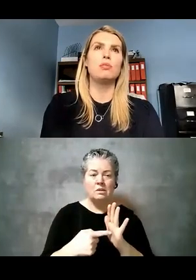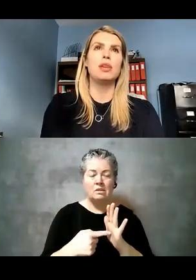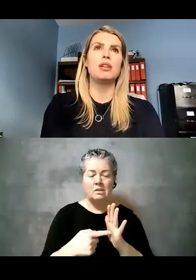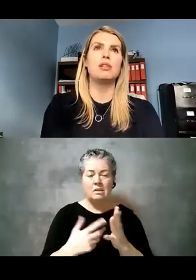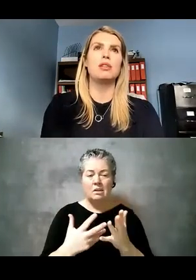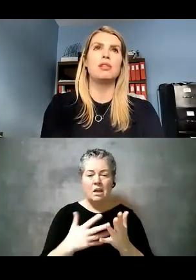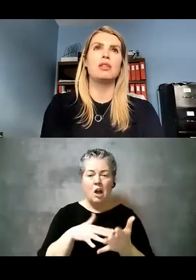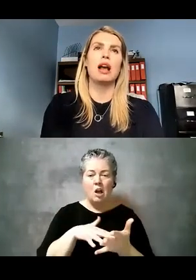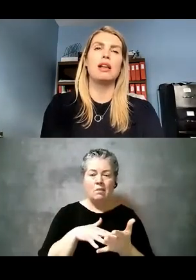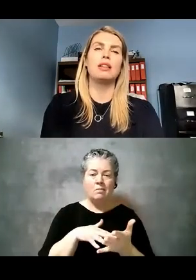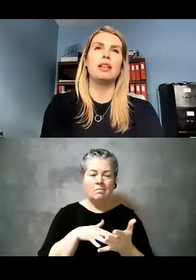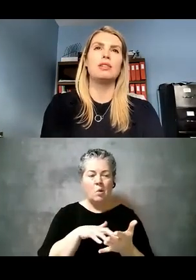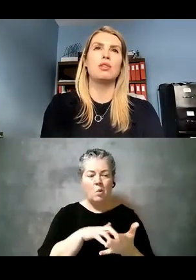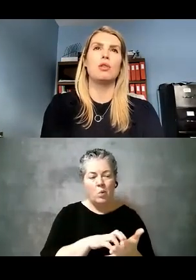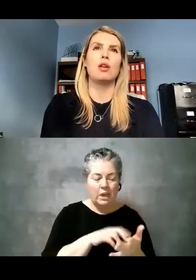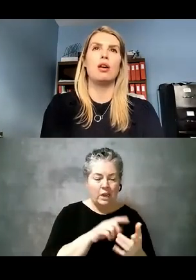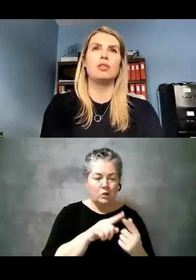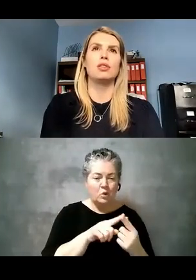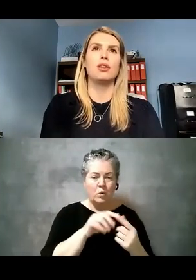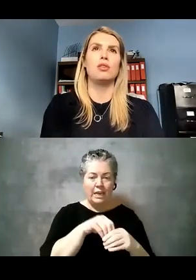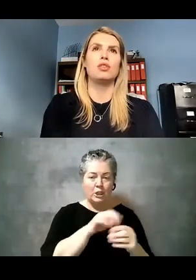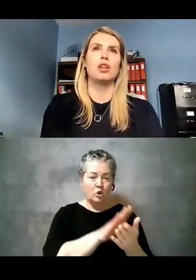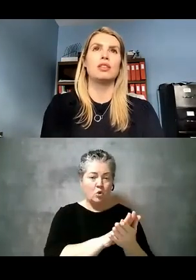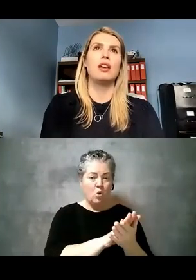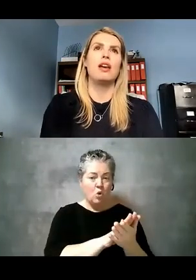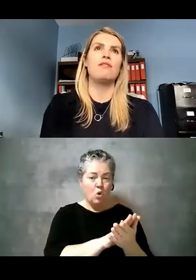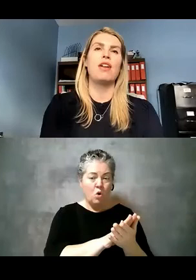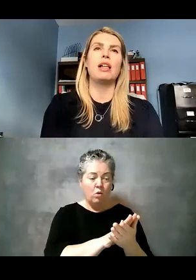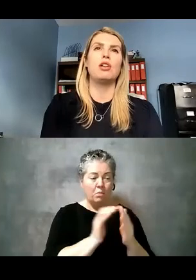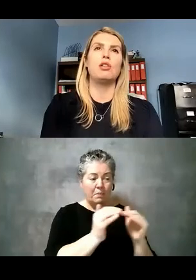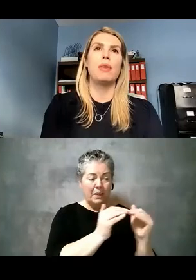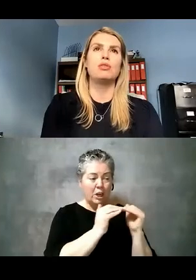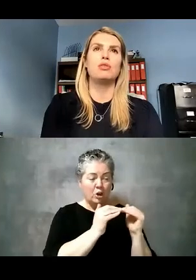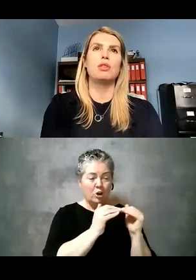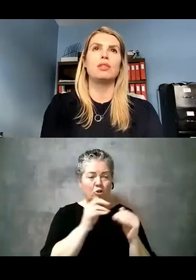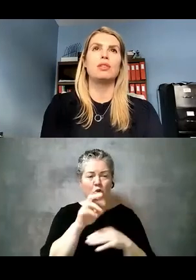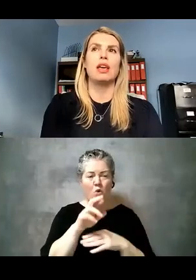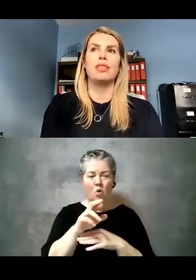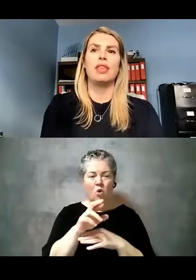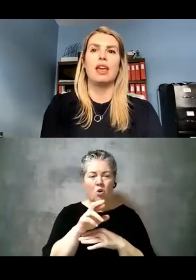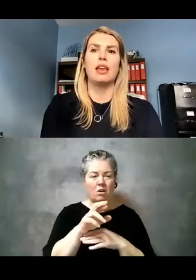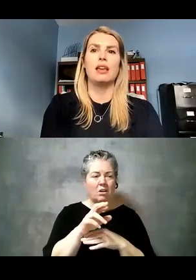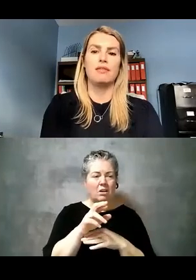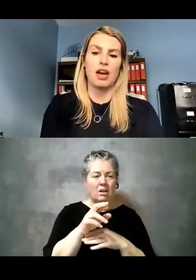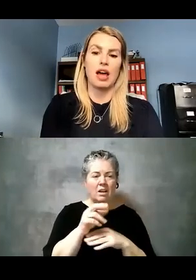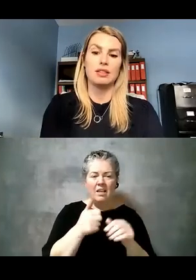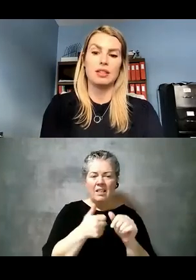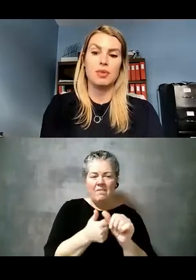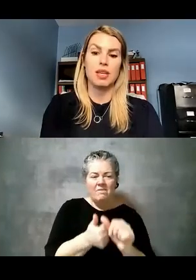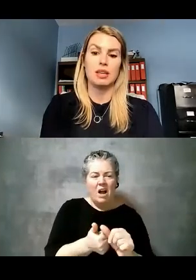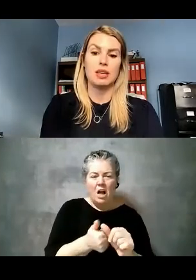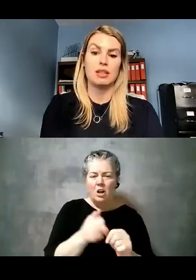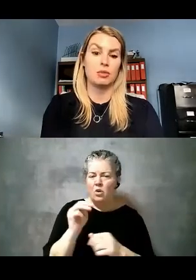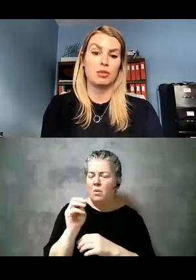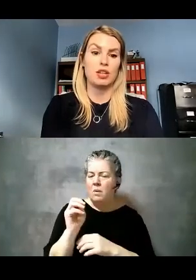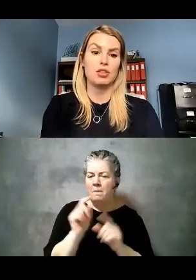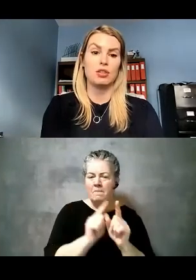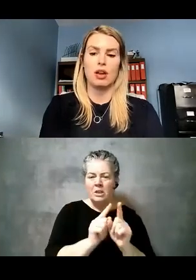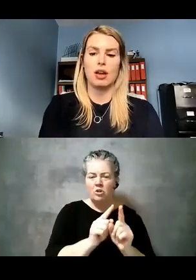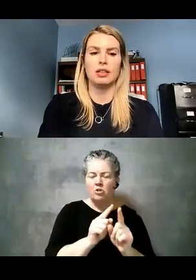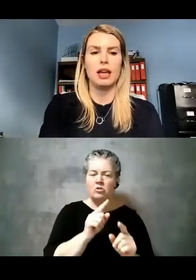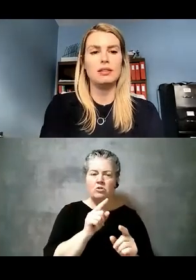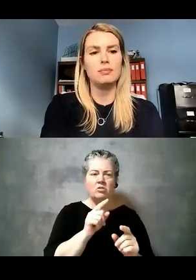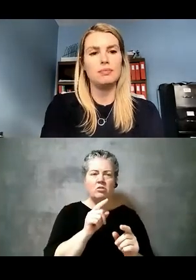in-school peer colleagues, or also just follow mentors that they find to be